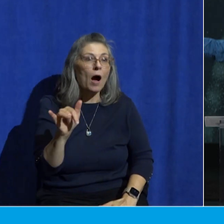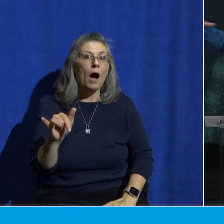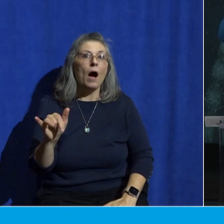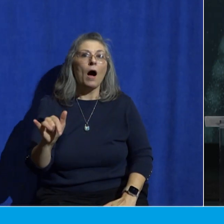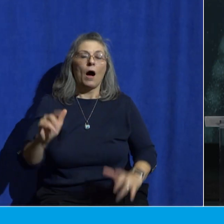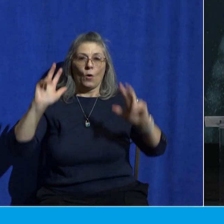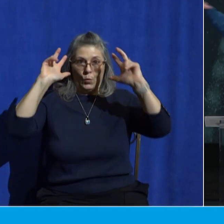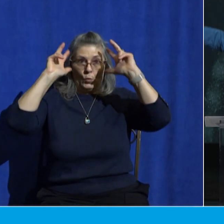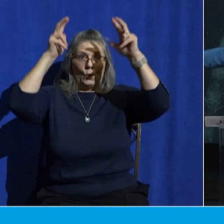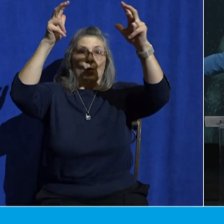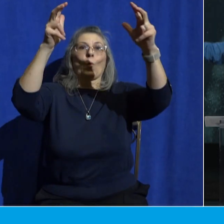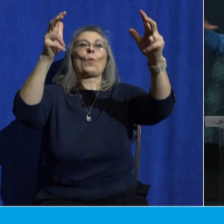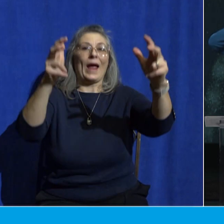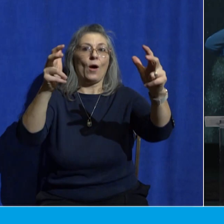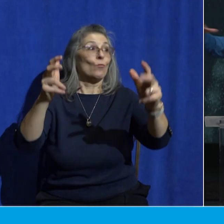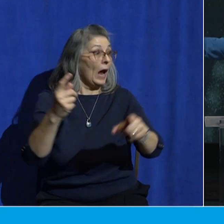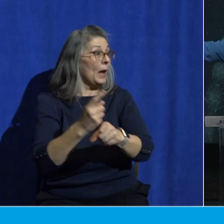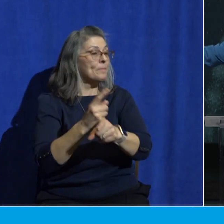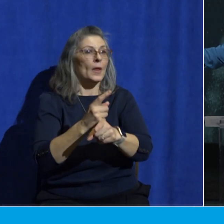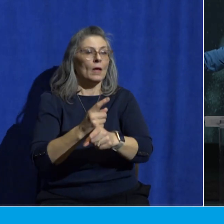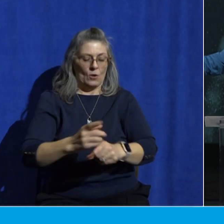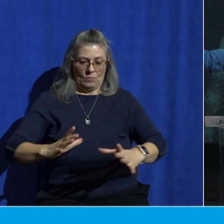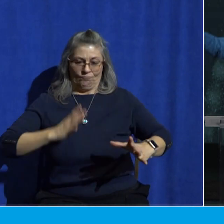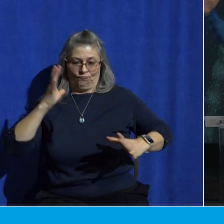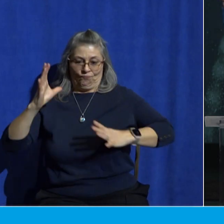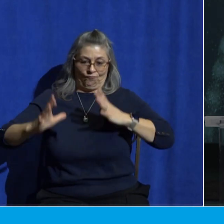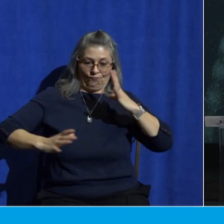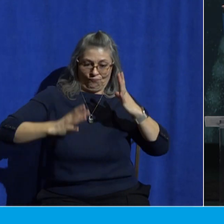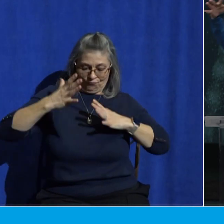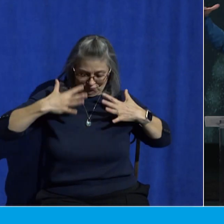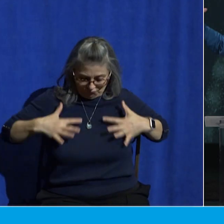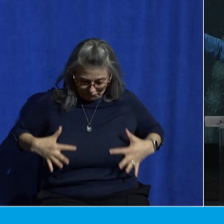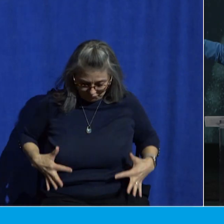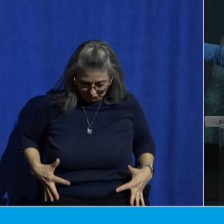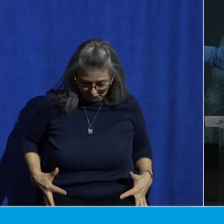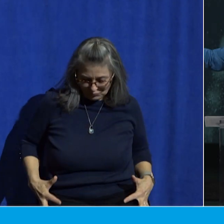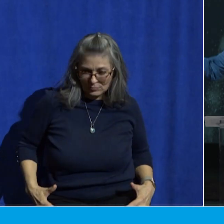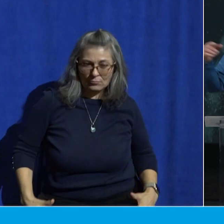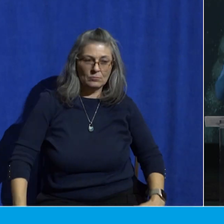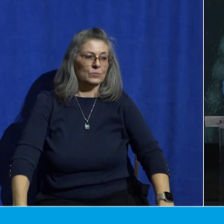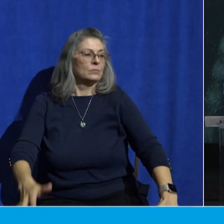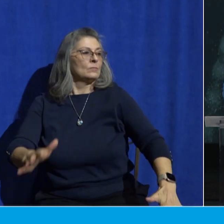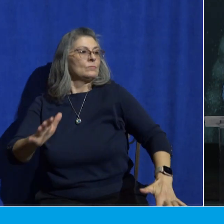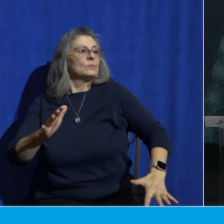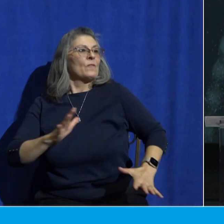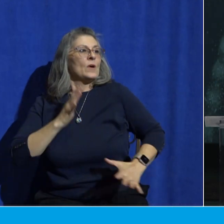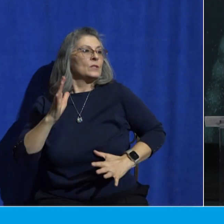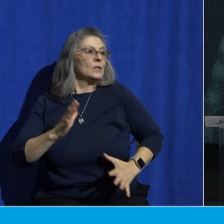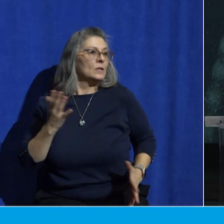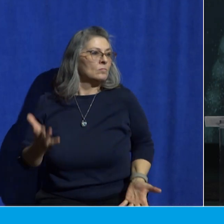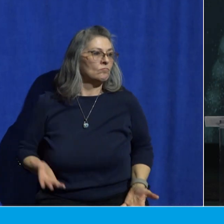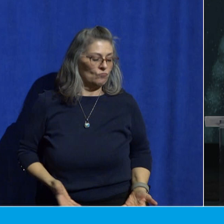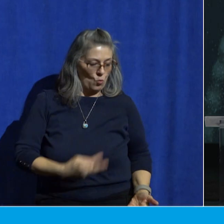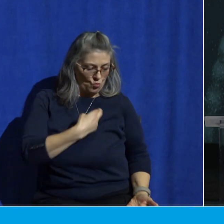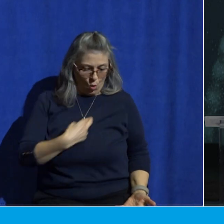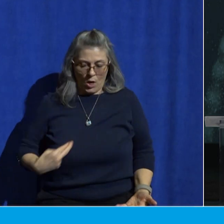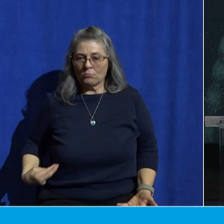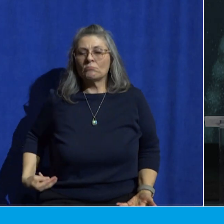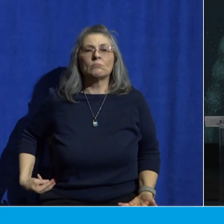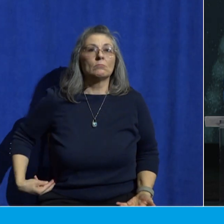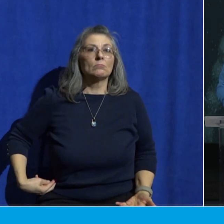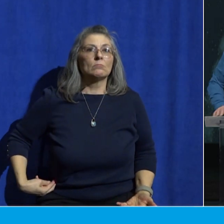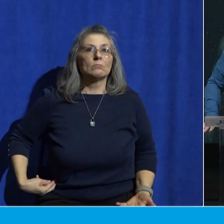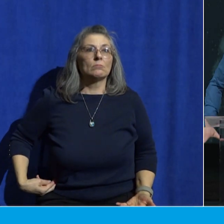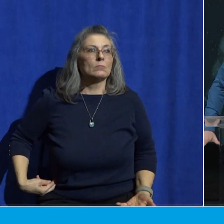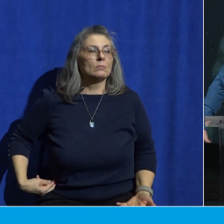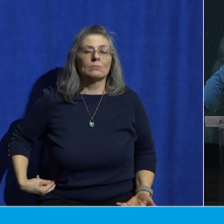feared, dressed in ornamental, regal attire, surrounded by splendor and pageantry. That's not the picture we have in Mark